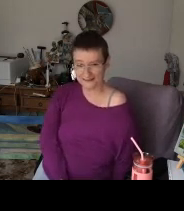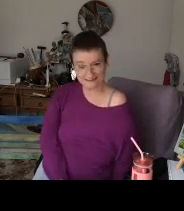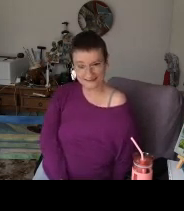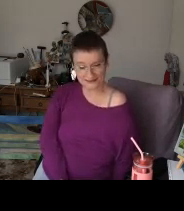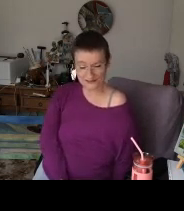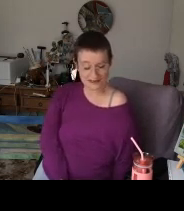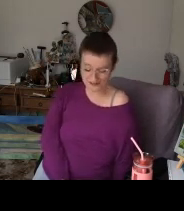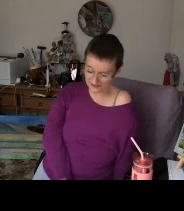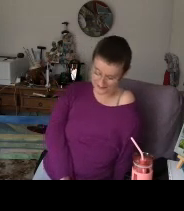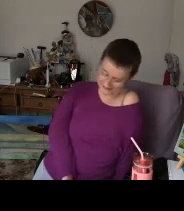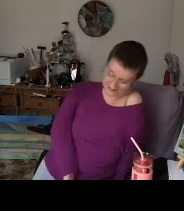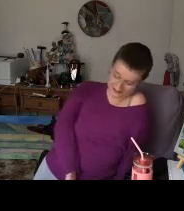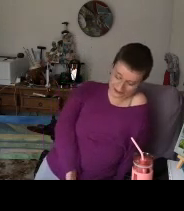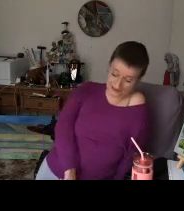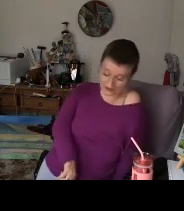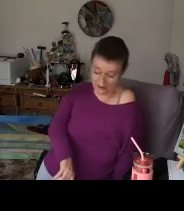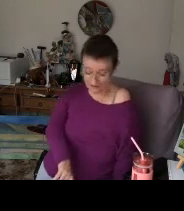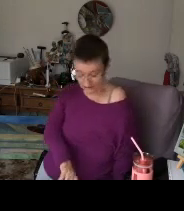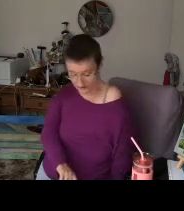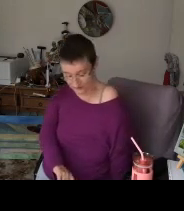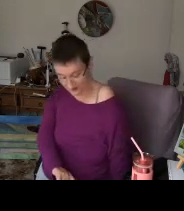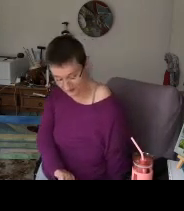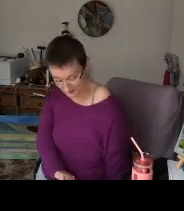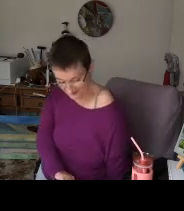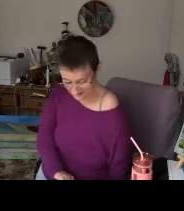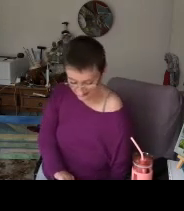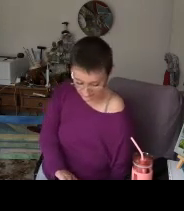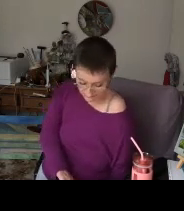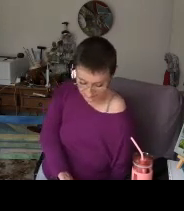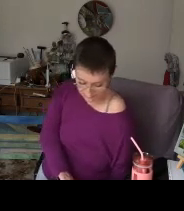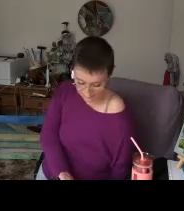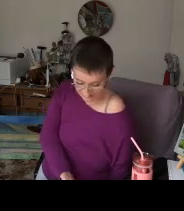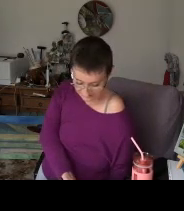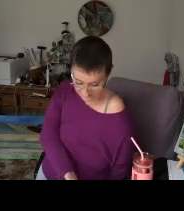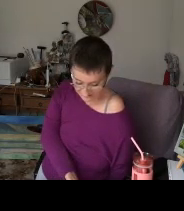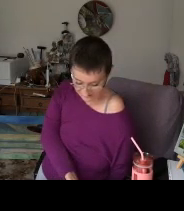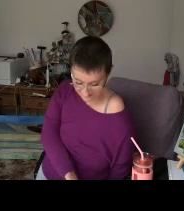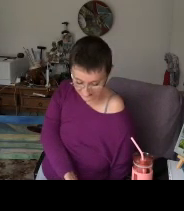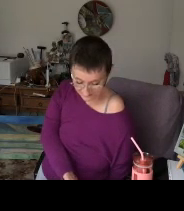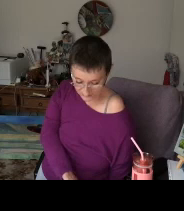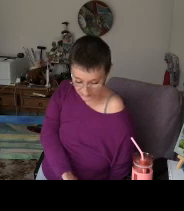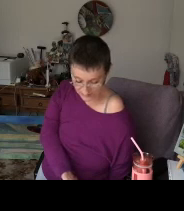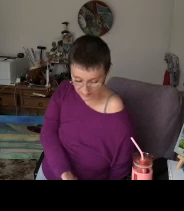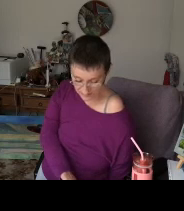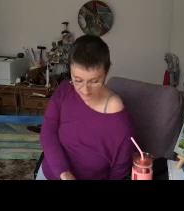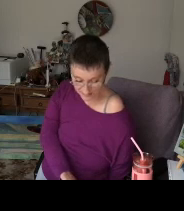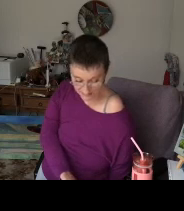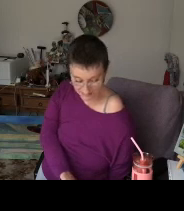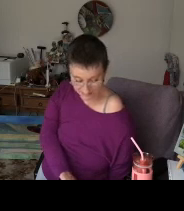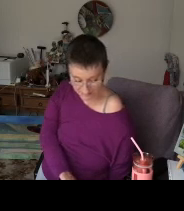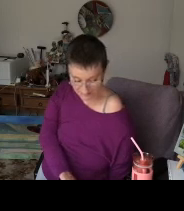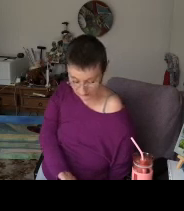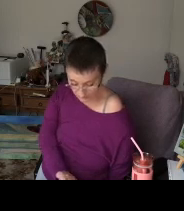bright in the Tanya Art Studios, which we can see there, which is going to be my